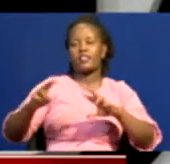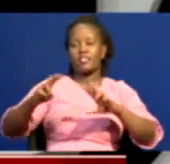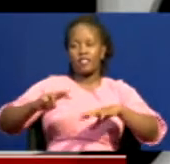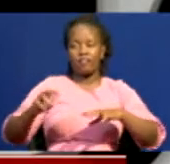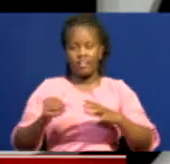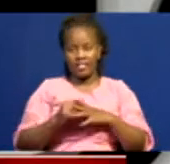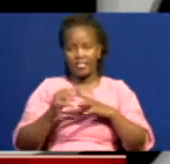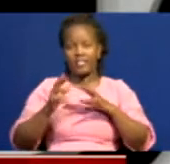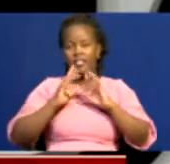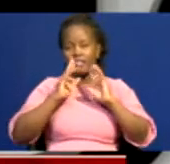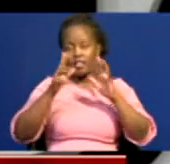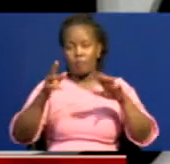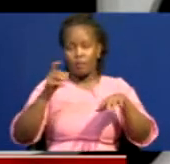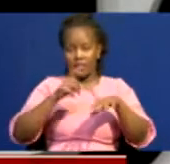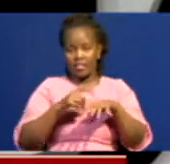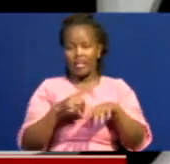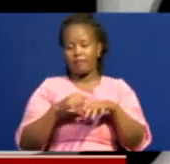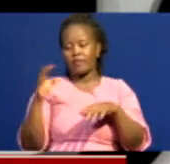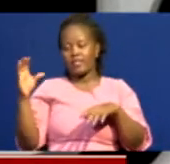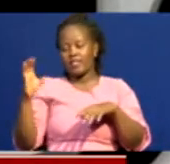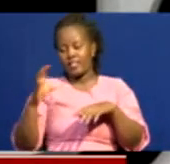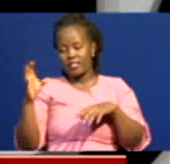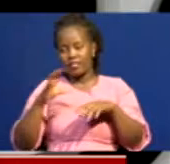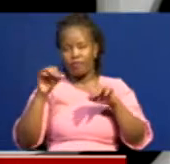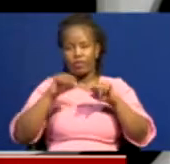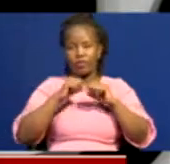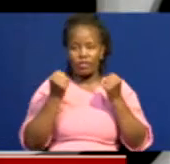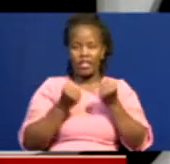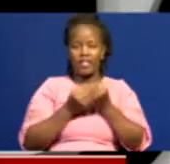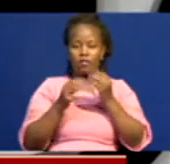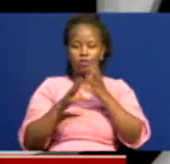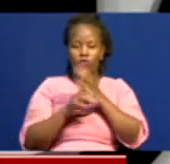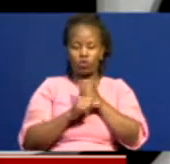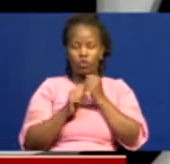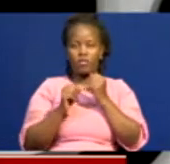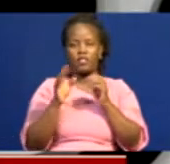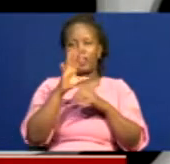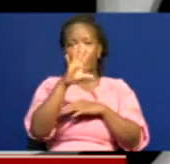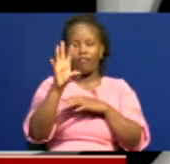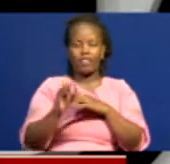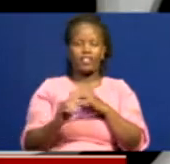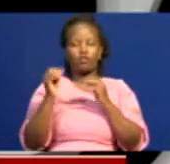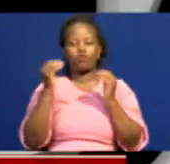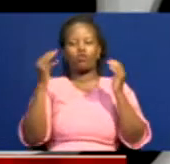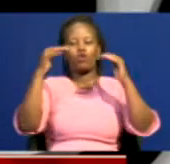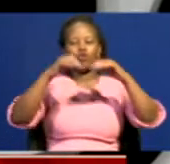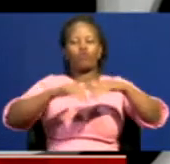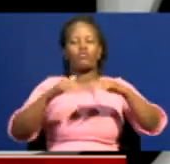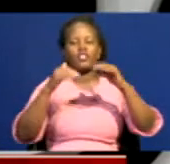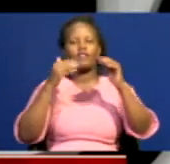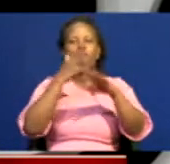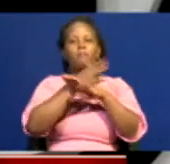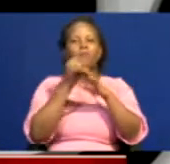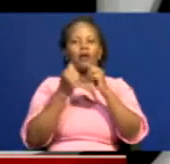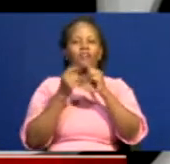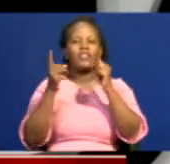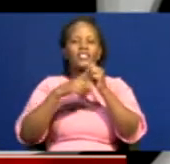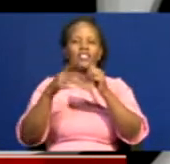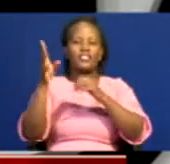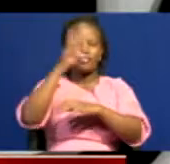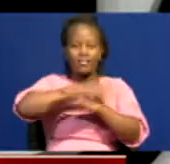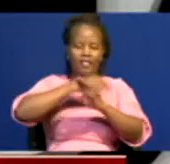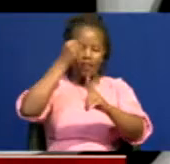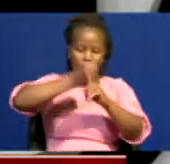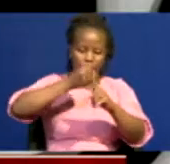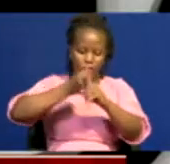as civil society organizations in Africa convene during the 16 days of activism to strengthen collaboration